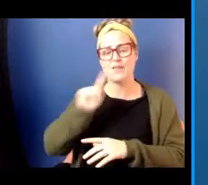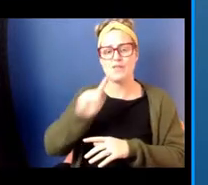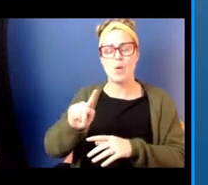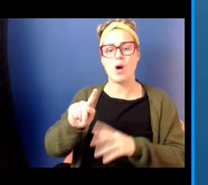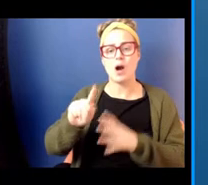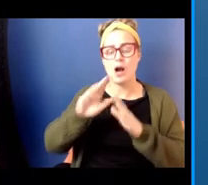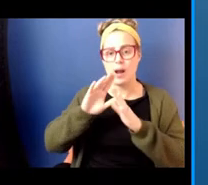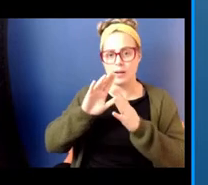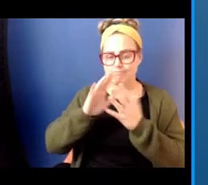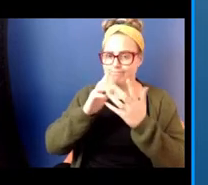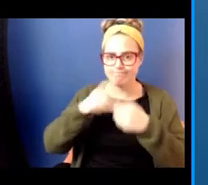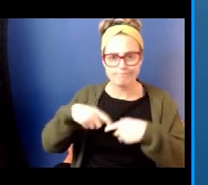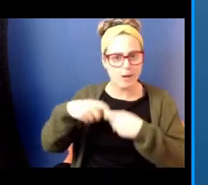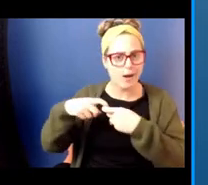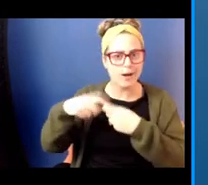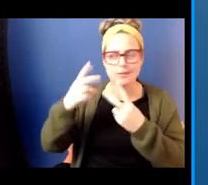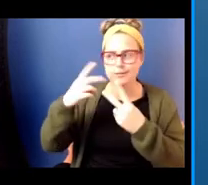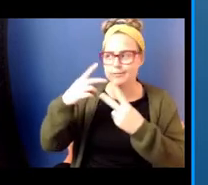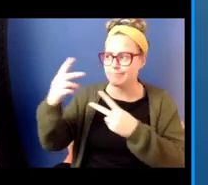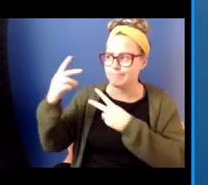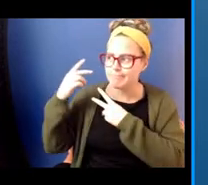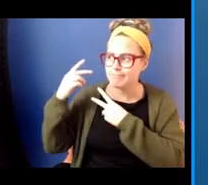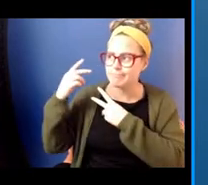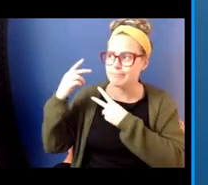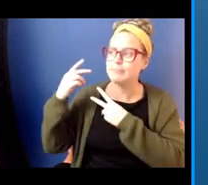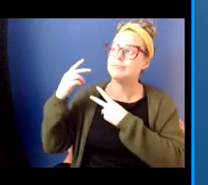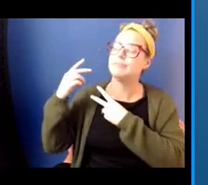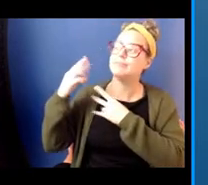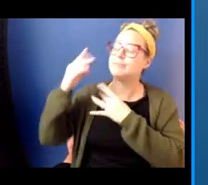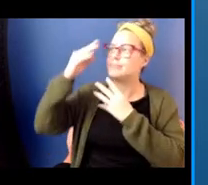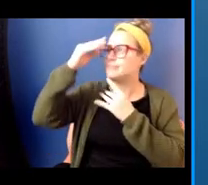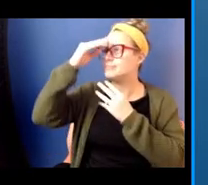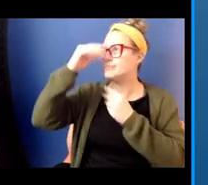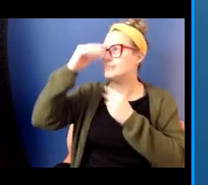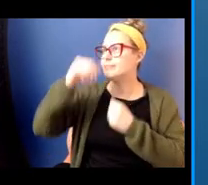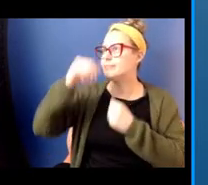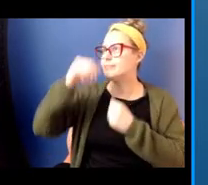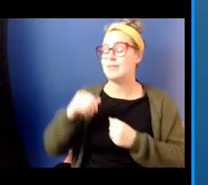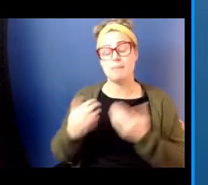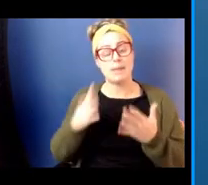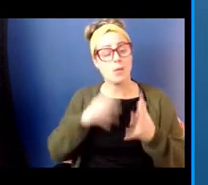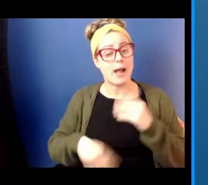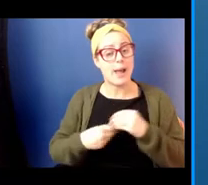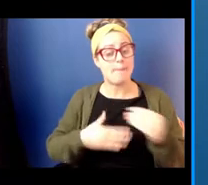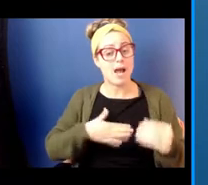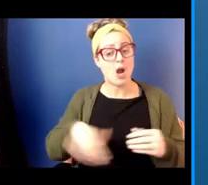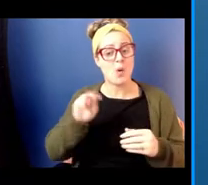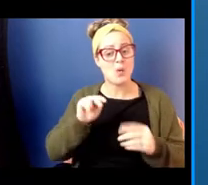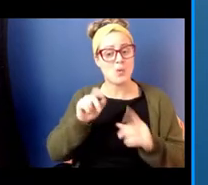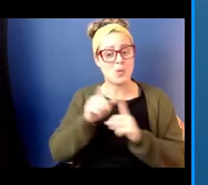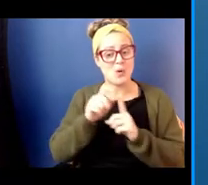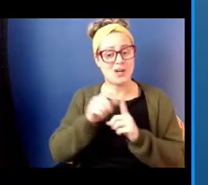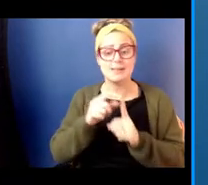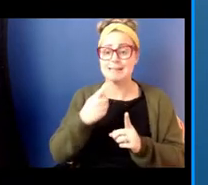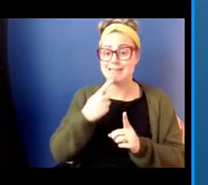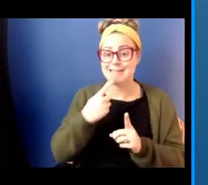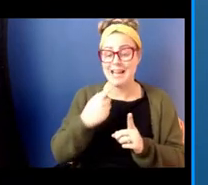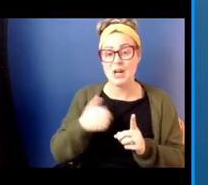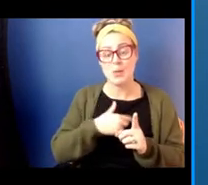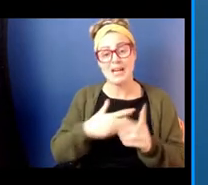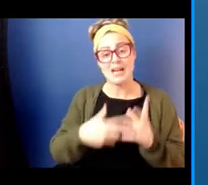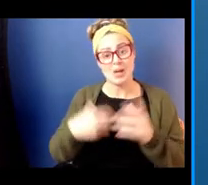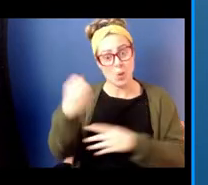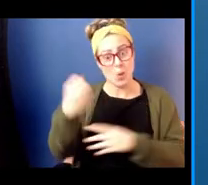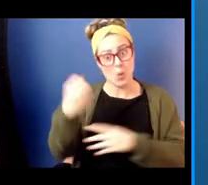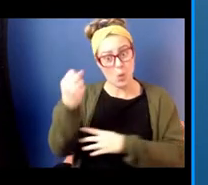so perhaps I'll add my own words and say that we hold on to traditions because they give us